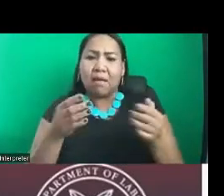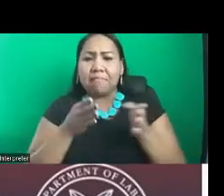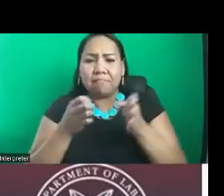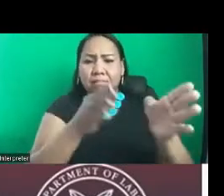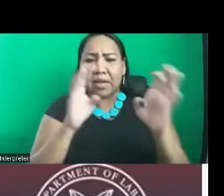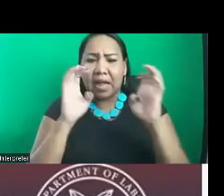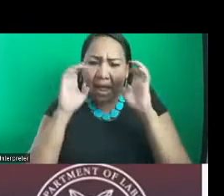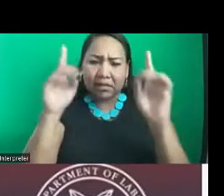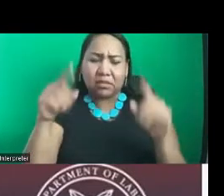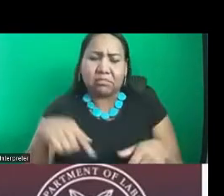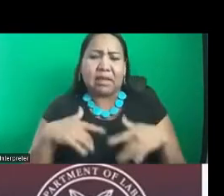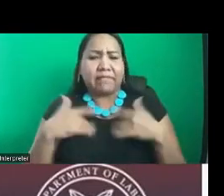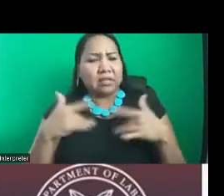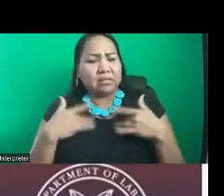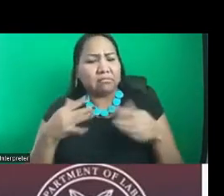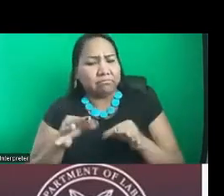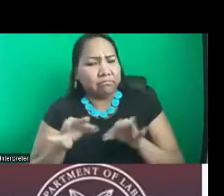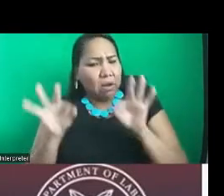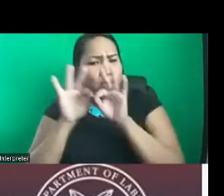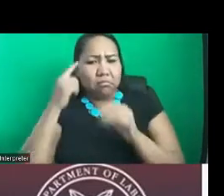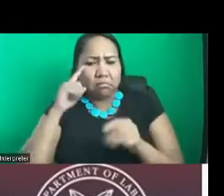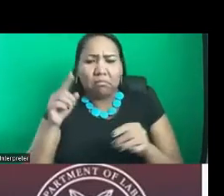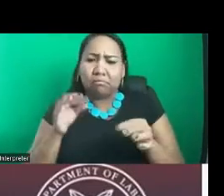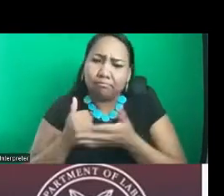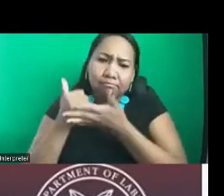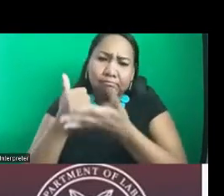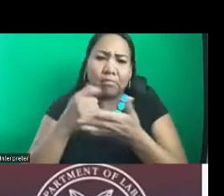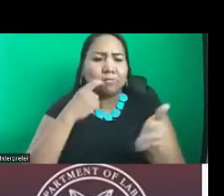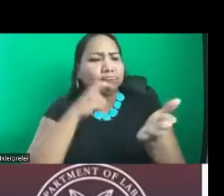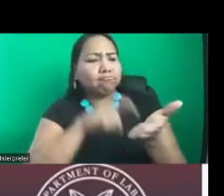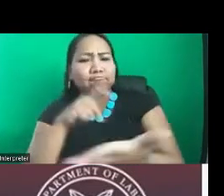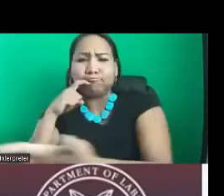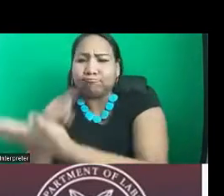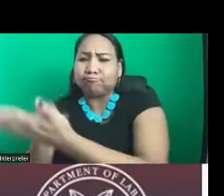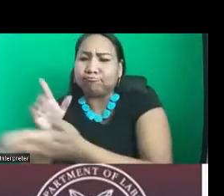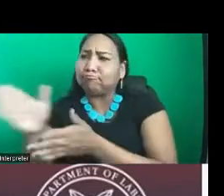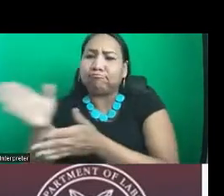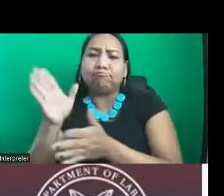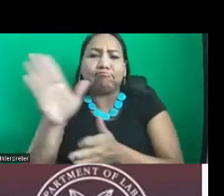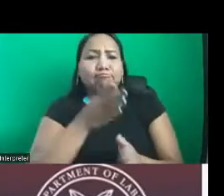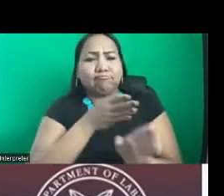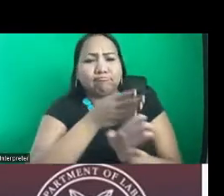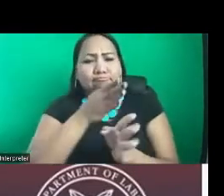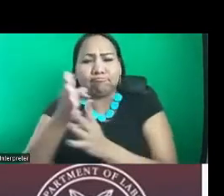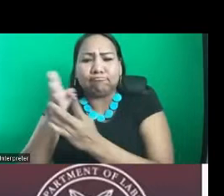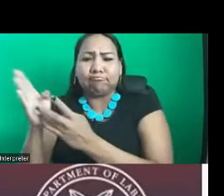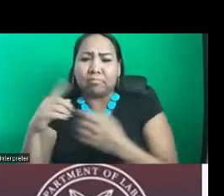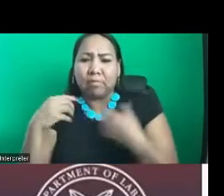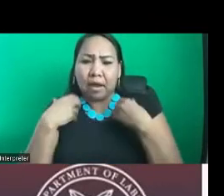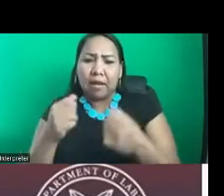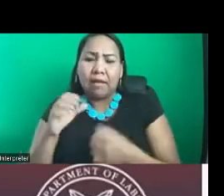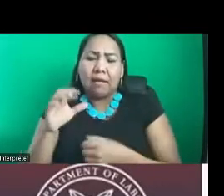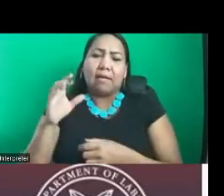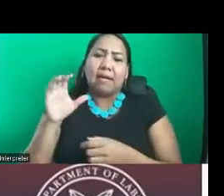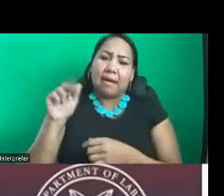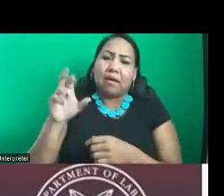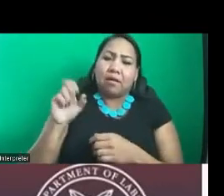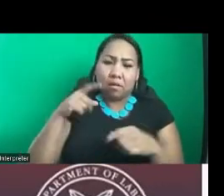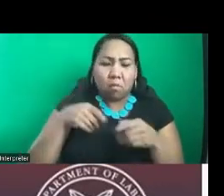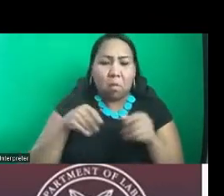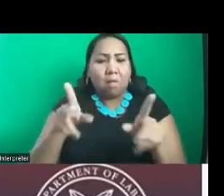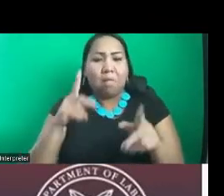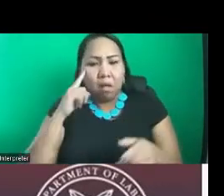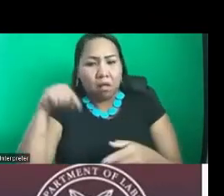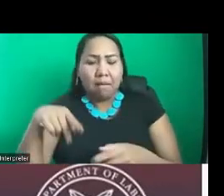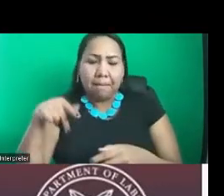communities by identifying pathways to careers and healthcare that pay a livable wage. The department would like to recognize the